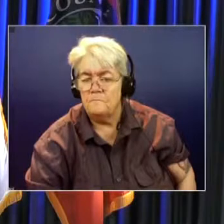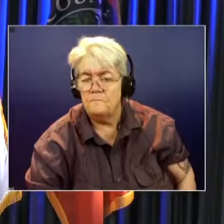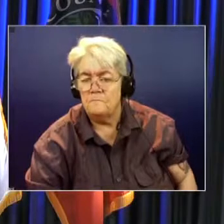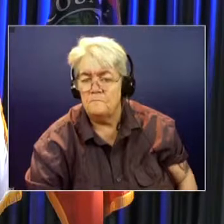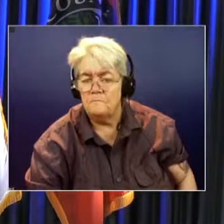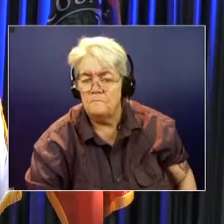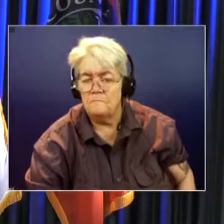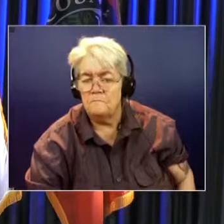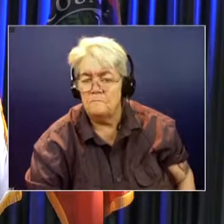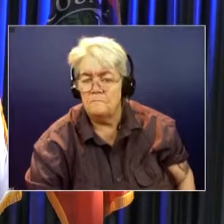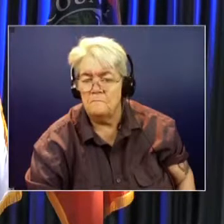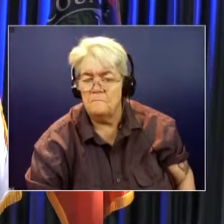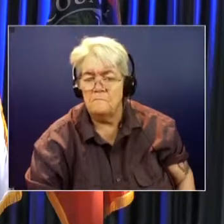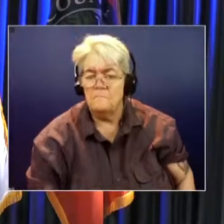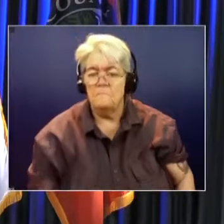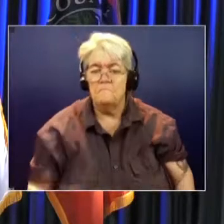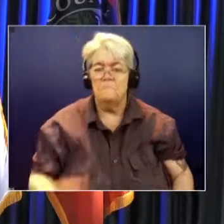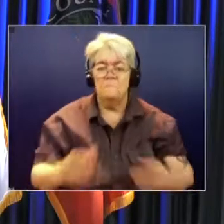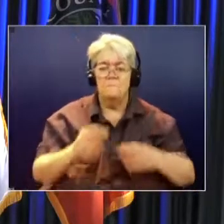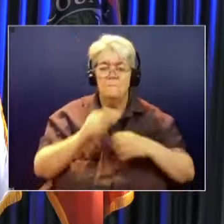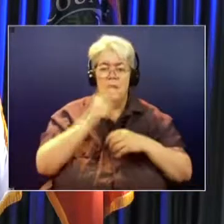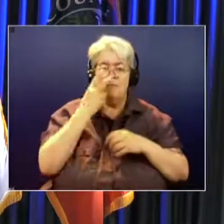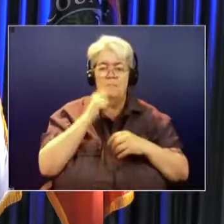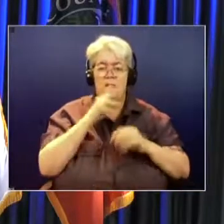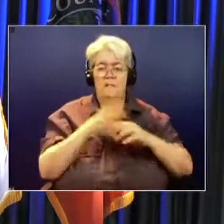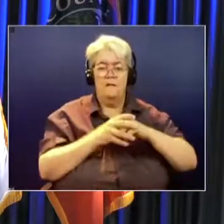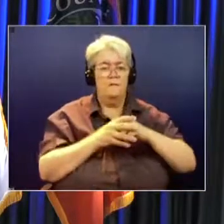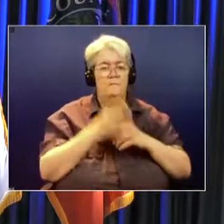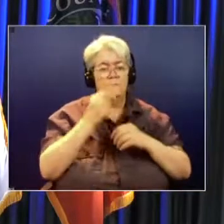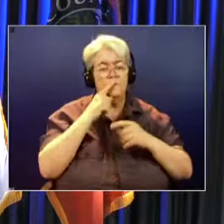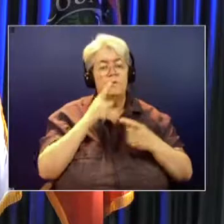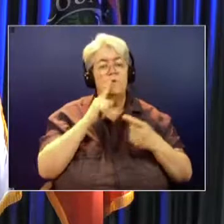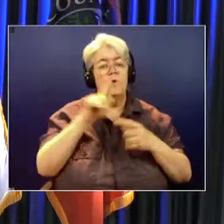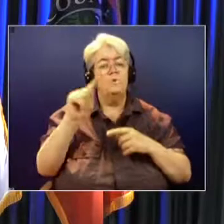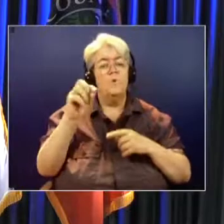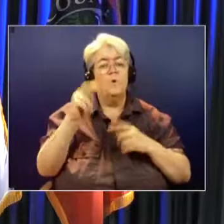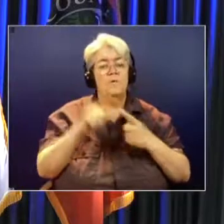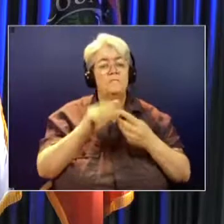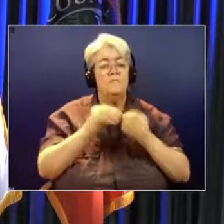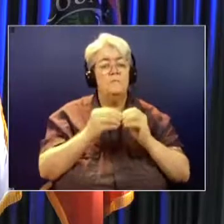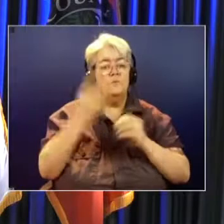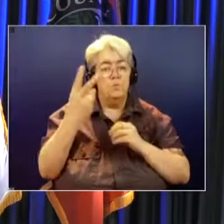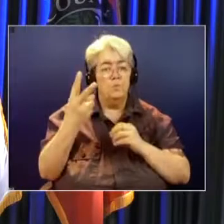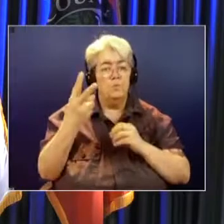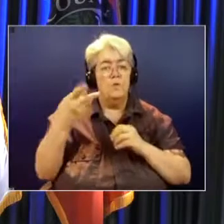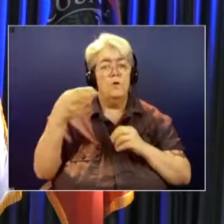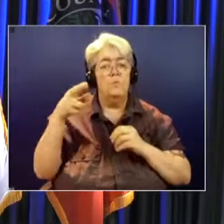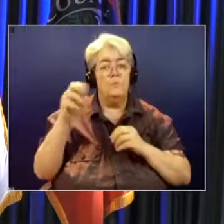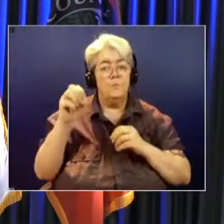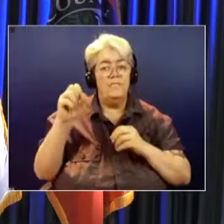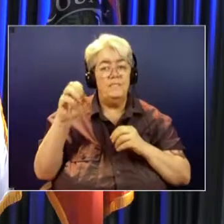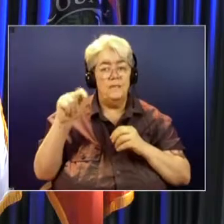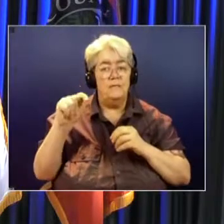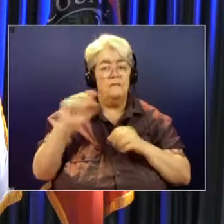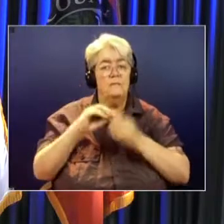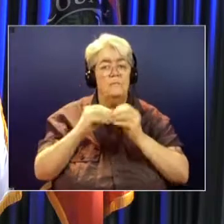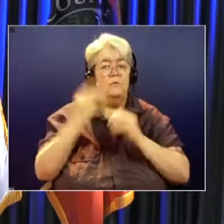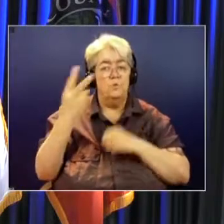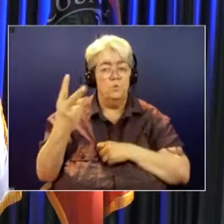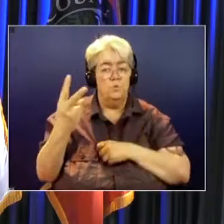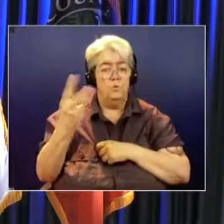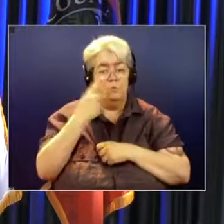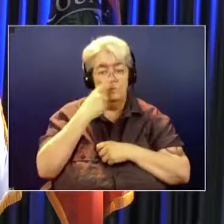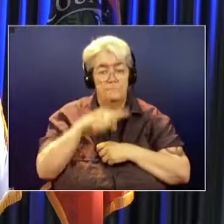way. So Tony, this was number 2. Please save this preset as number 2. And then, One thing I would